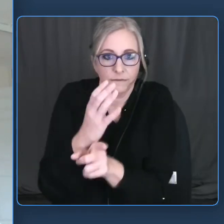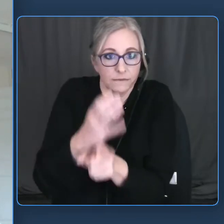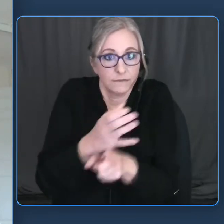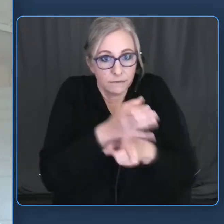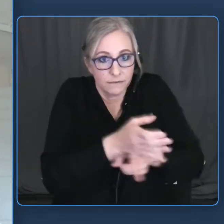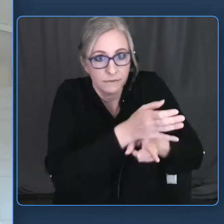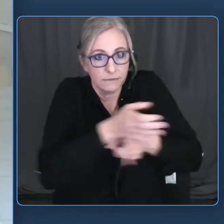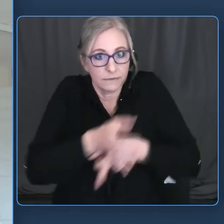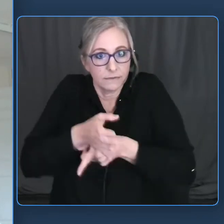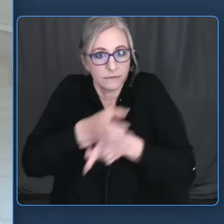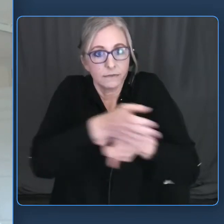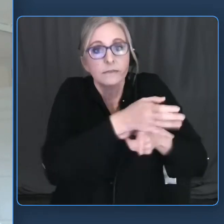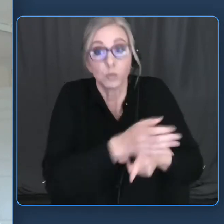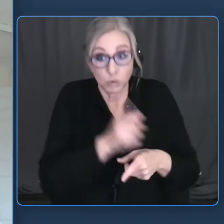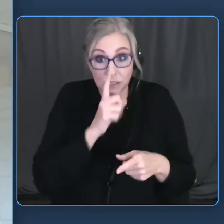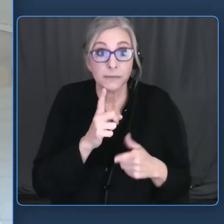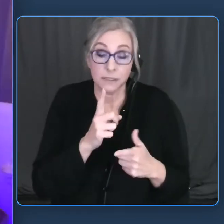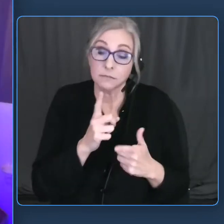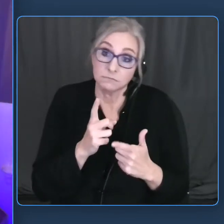other options.